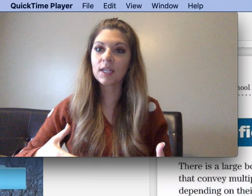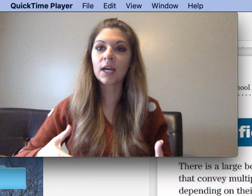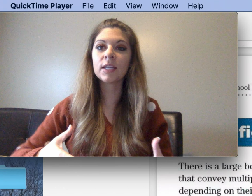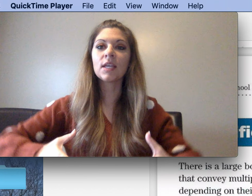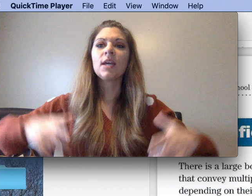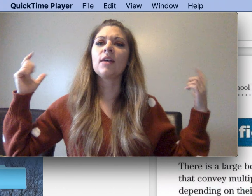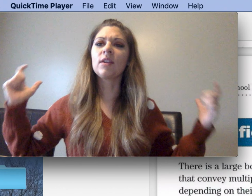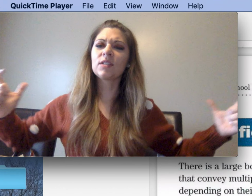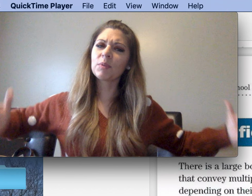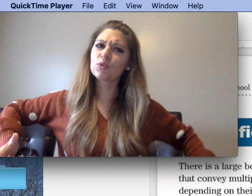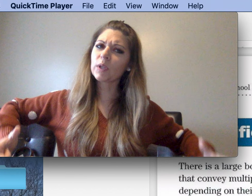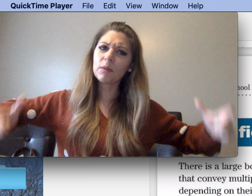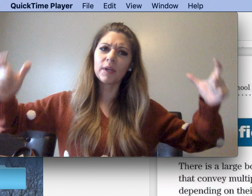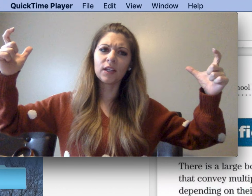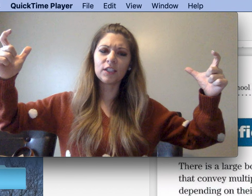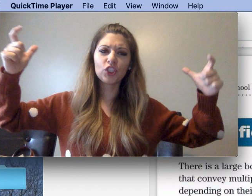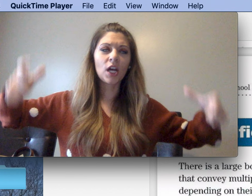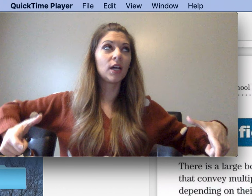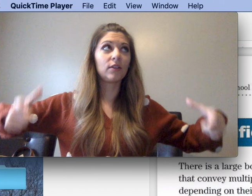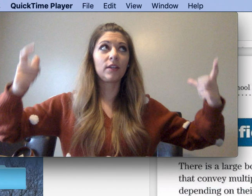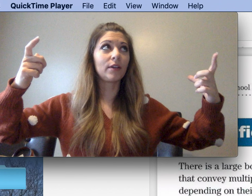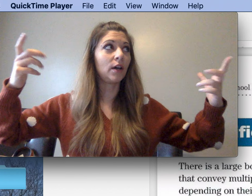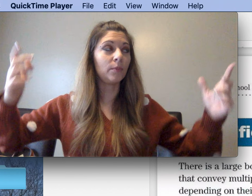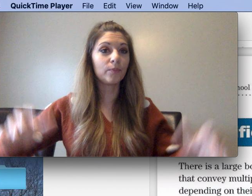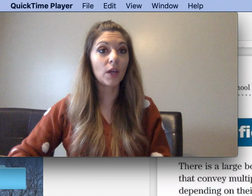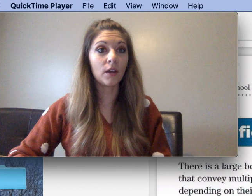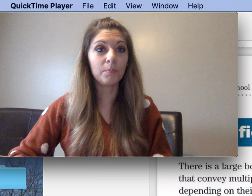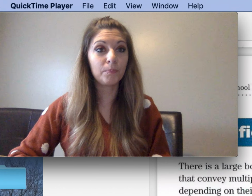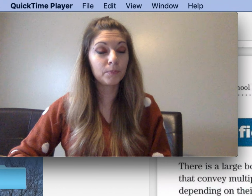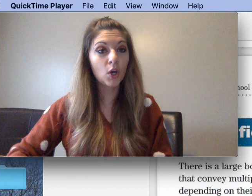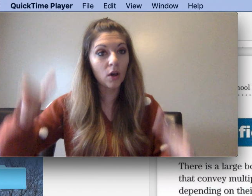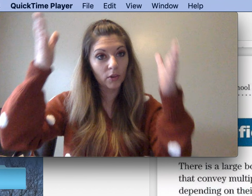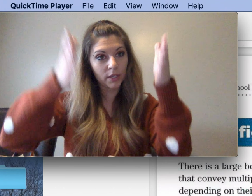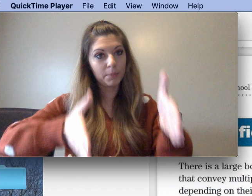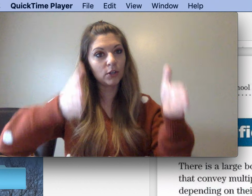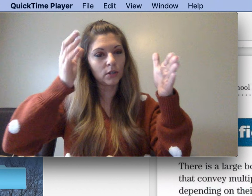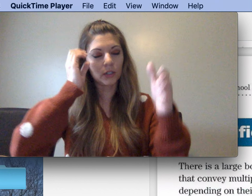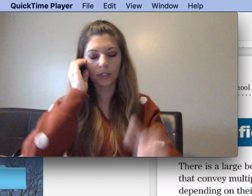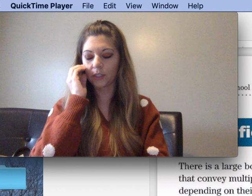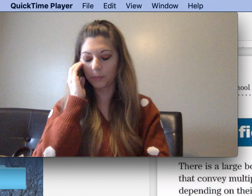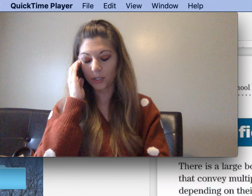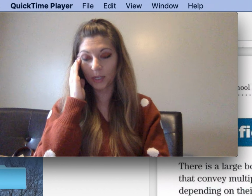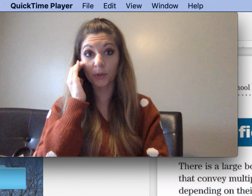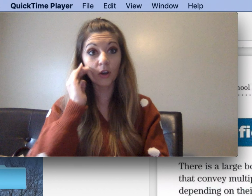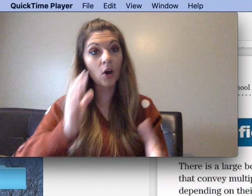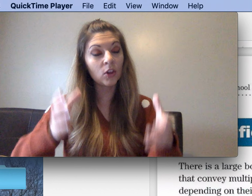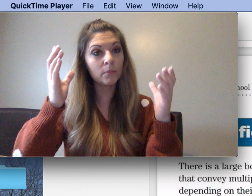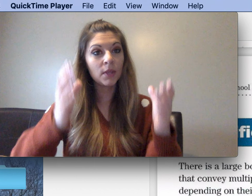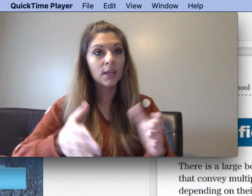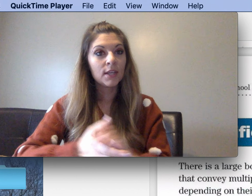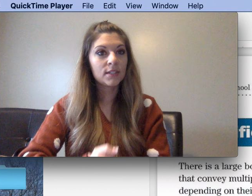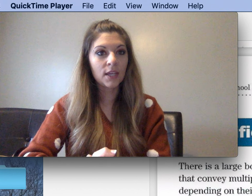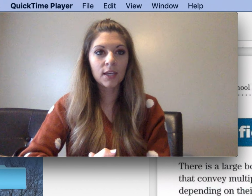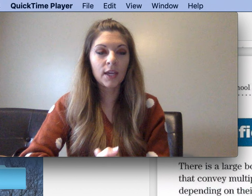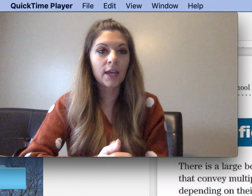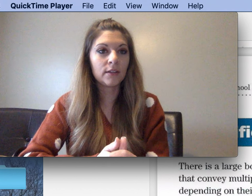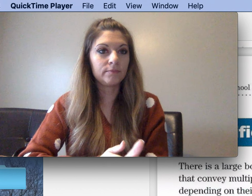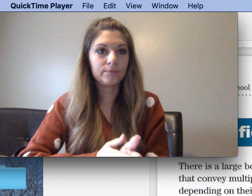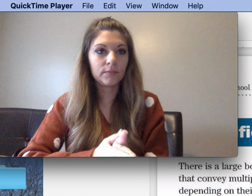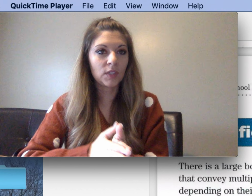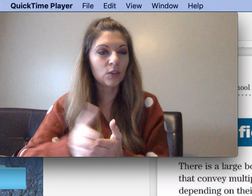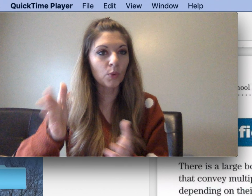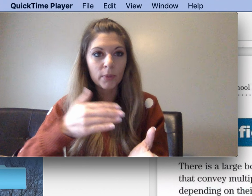and size. And then if something that's really big, like a not a pyramid, but a column, say